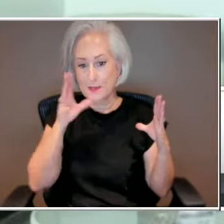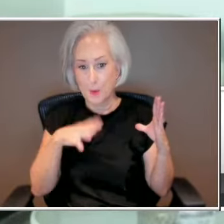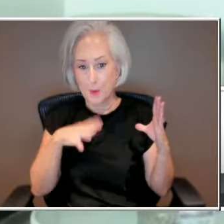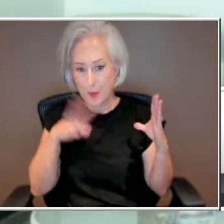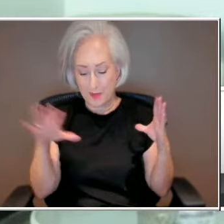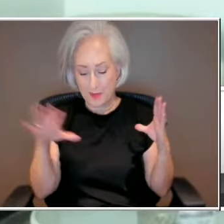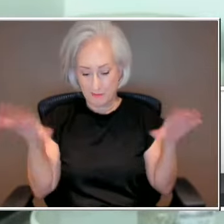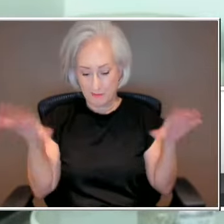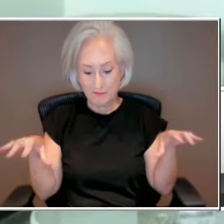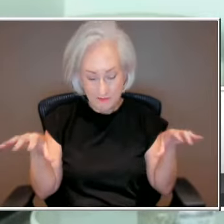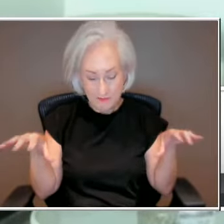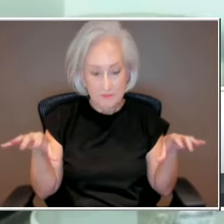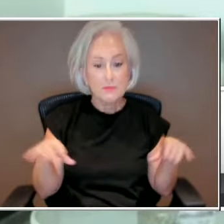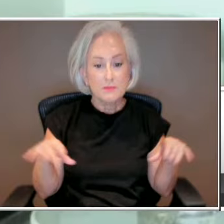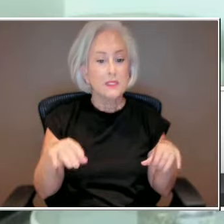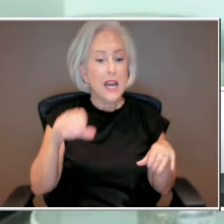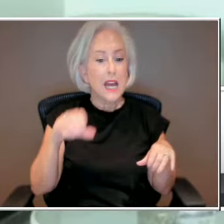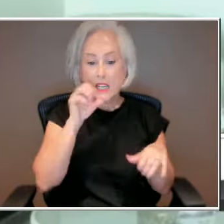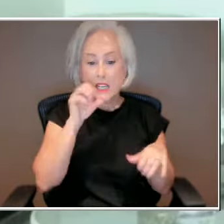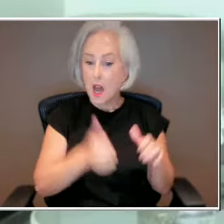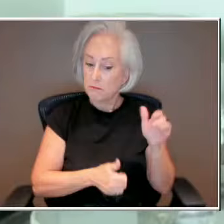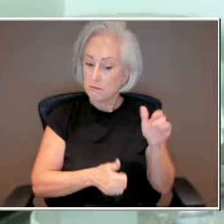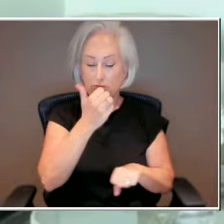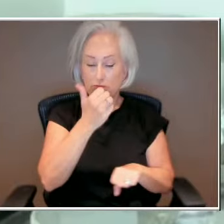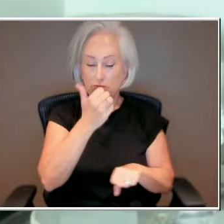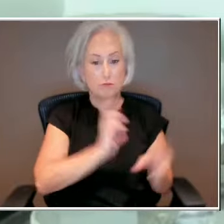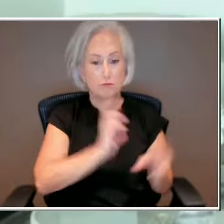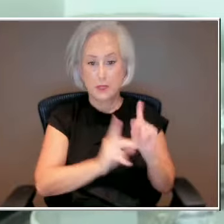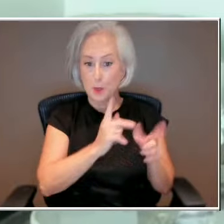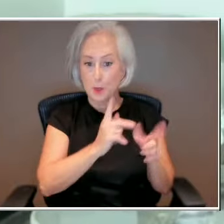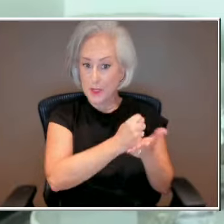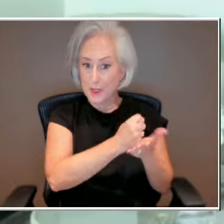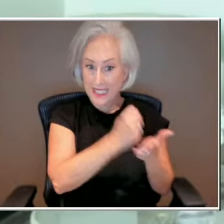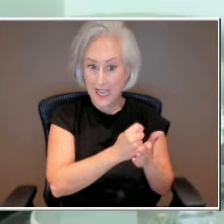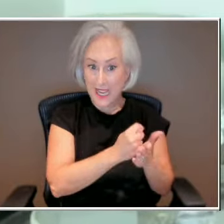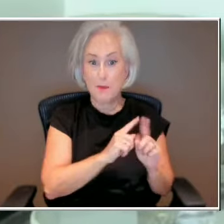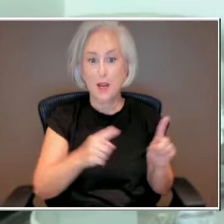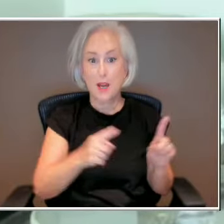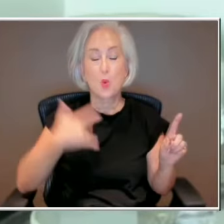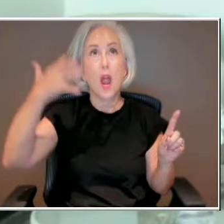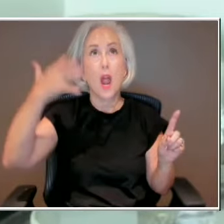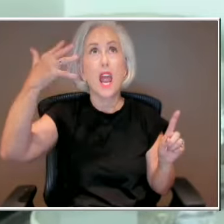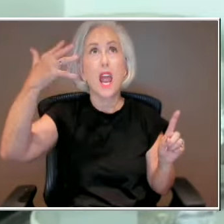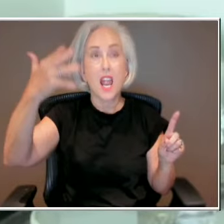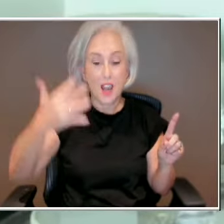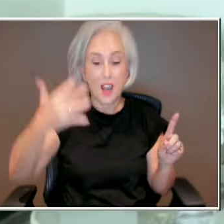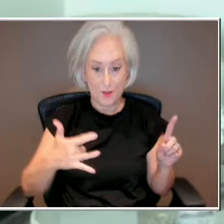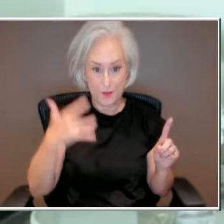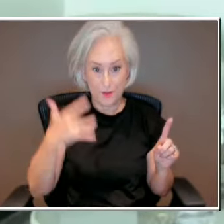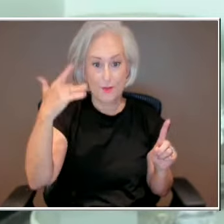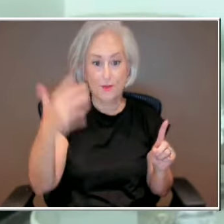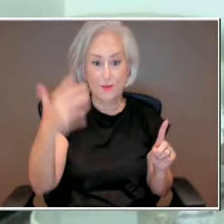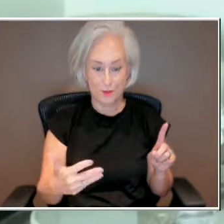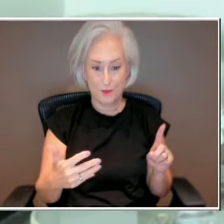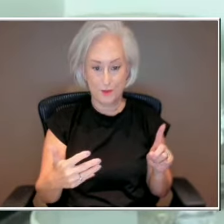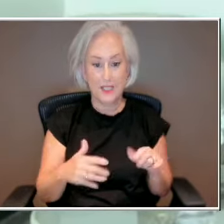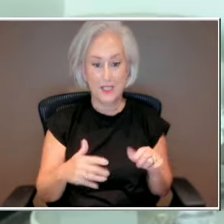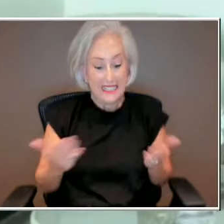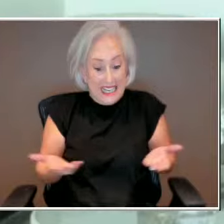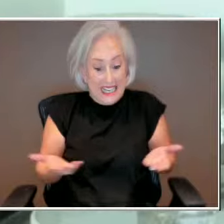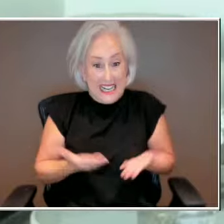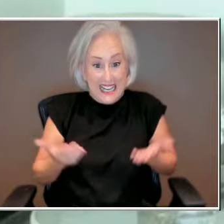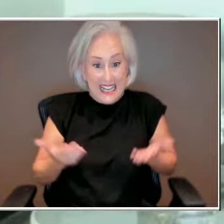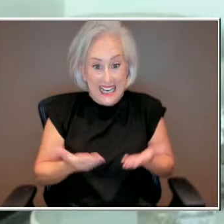treat, but it's not something that would be considered extremely, extremely rare. And especially here, we have a reasonable